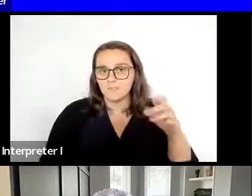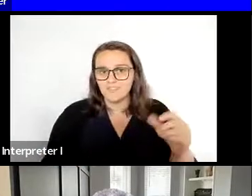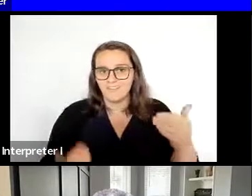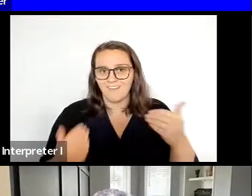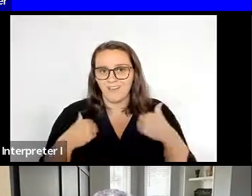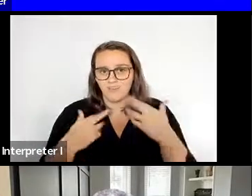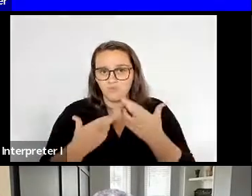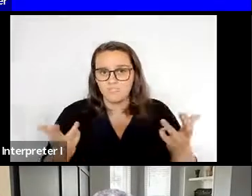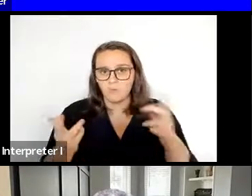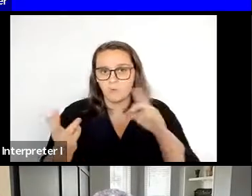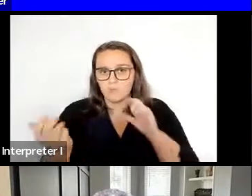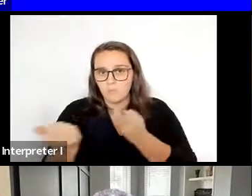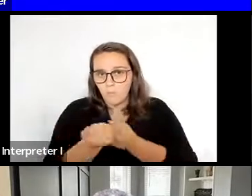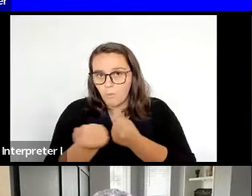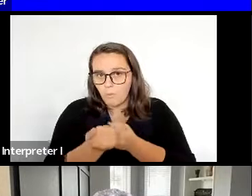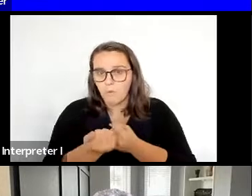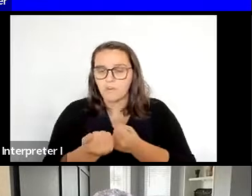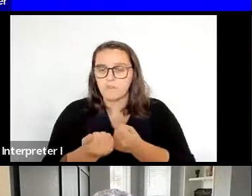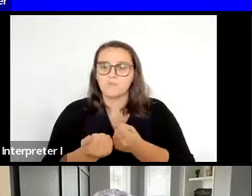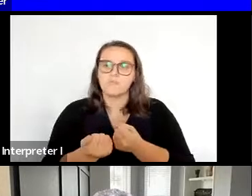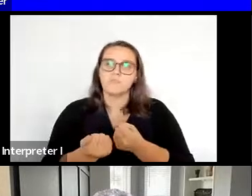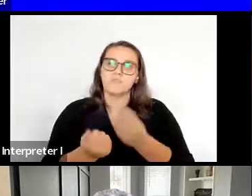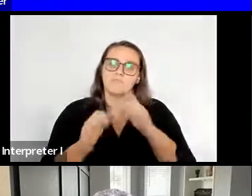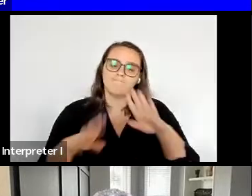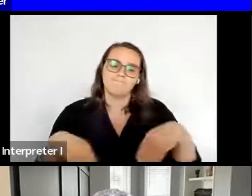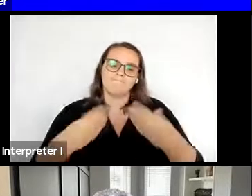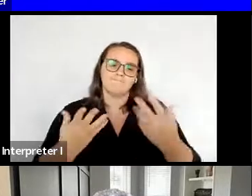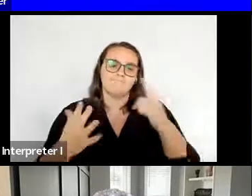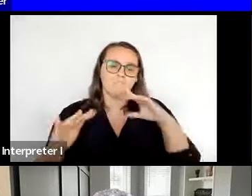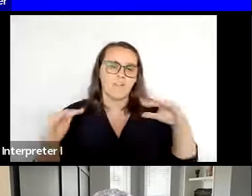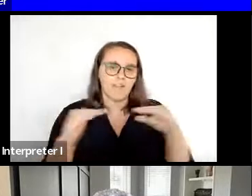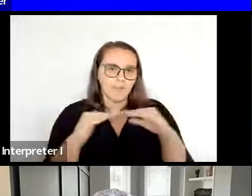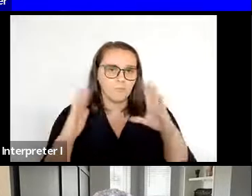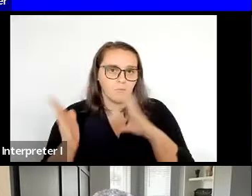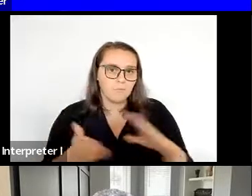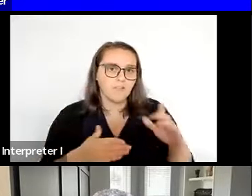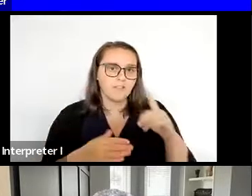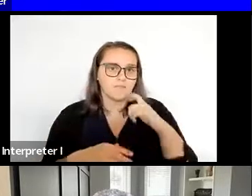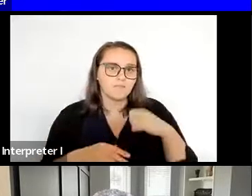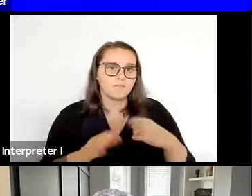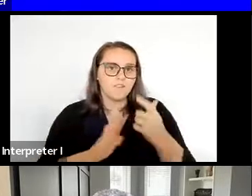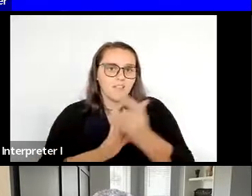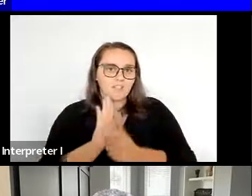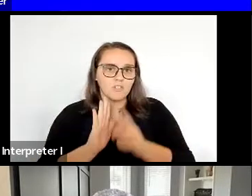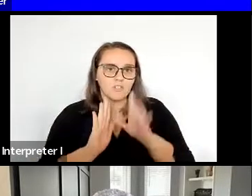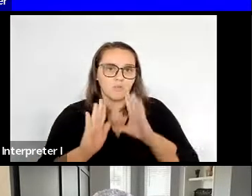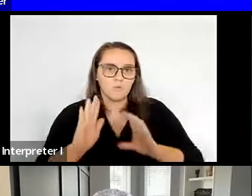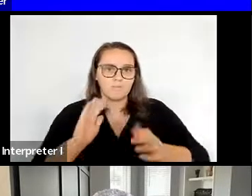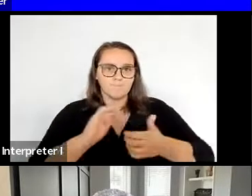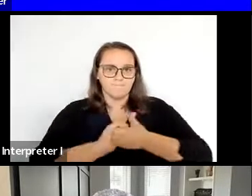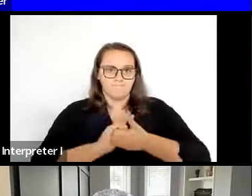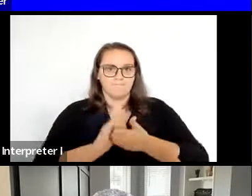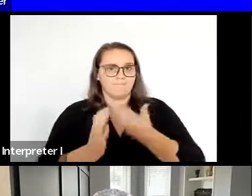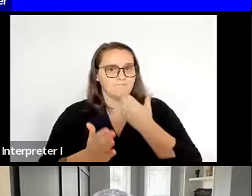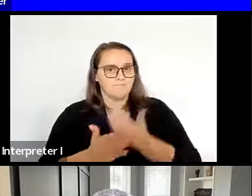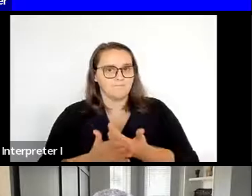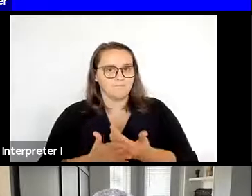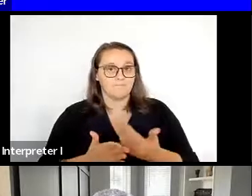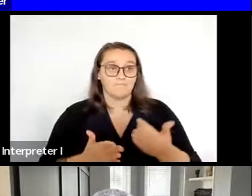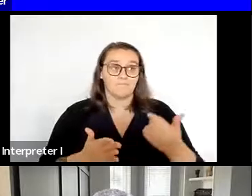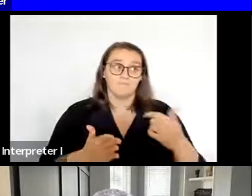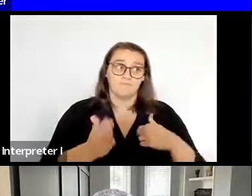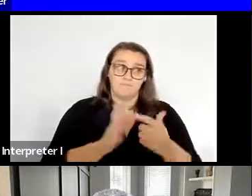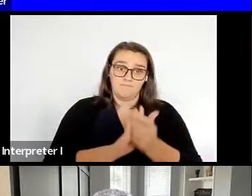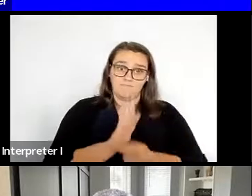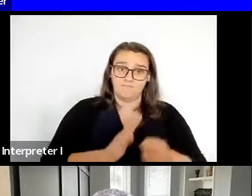support that it needs to carry out an equitable plan. And I think that this legislation will really pair well with legislation that I had introduced, and I